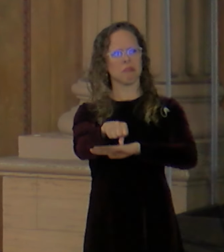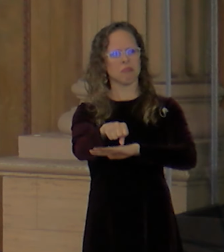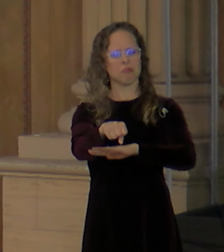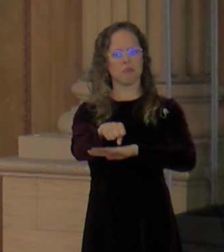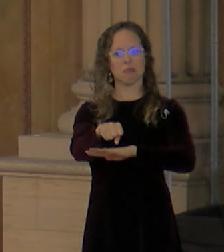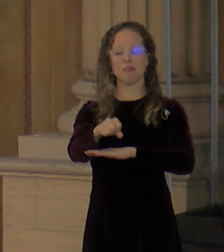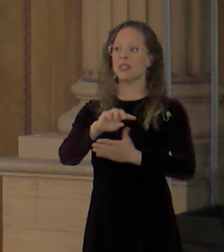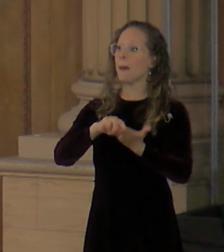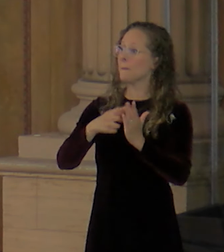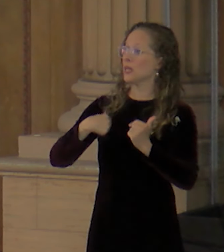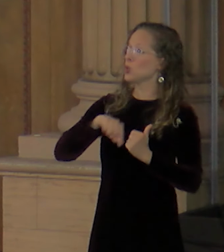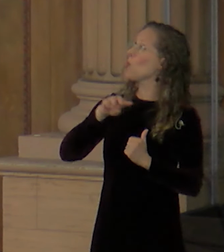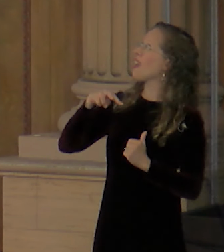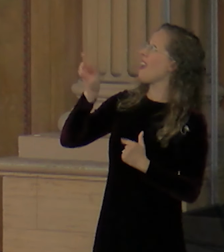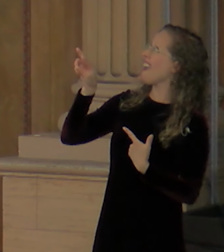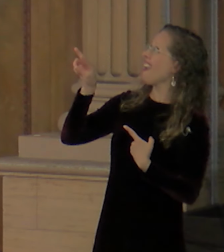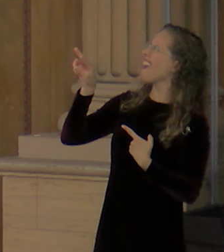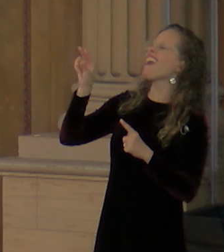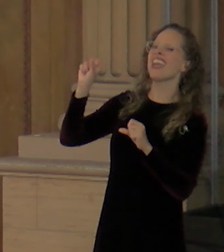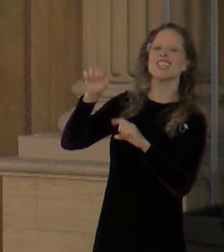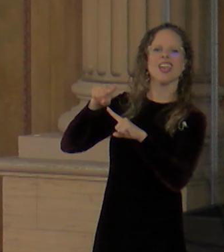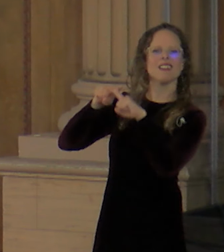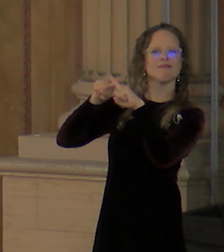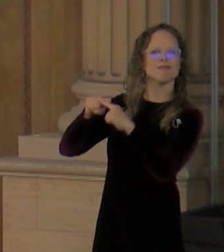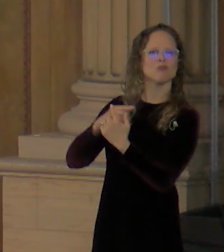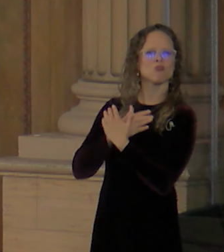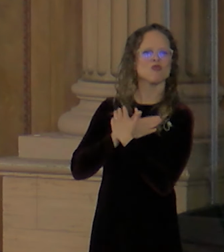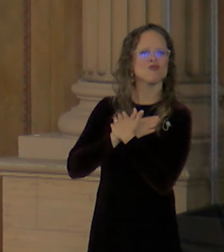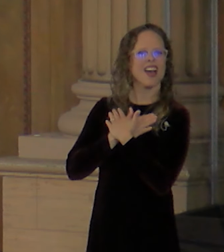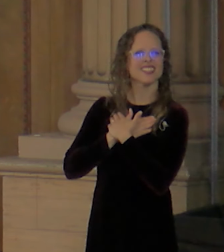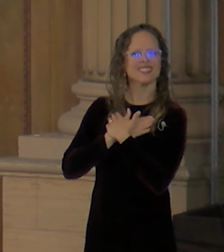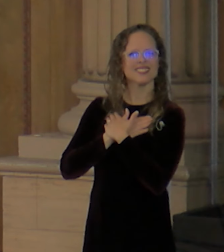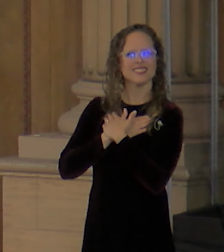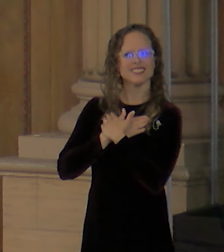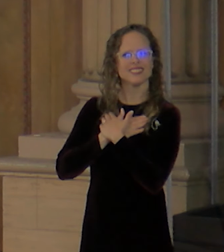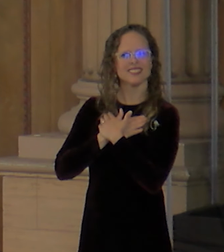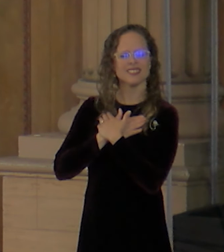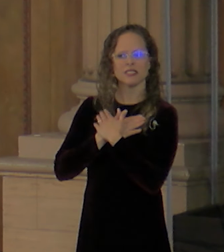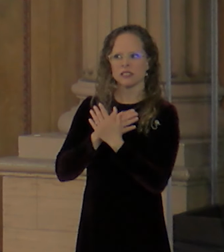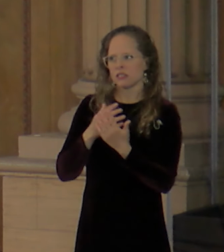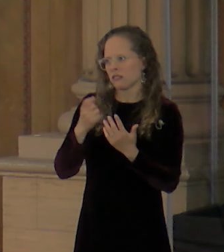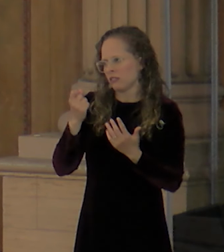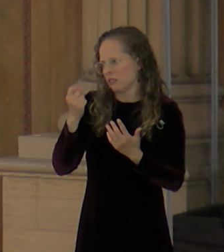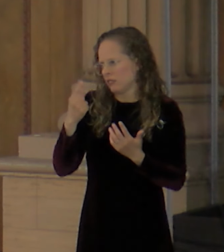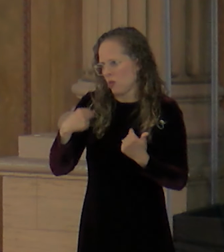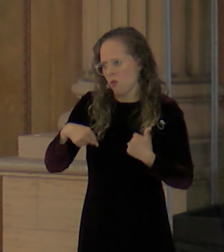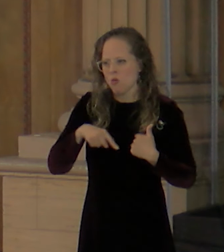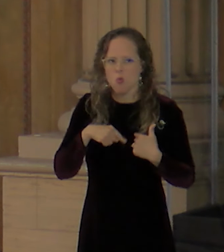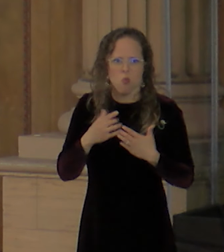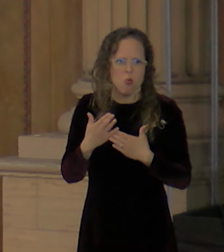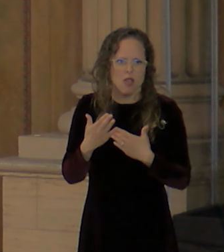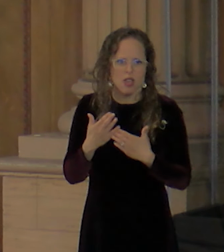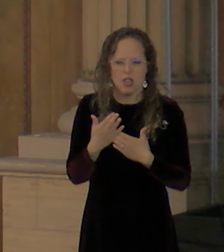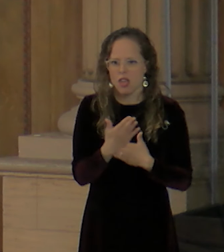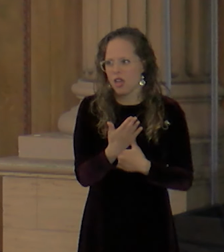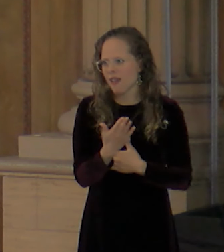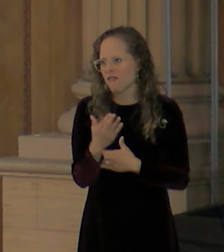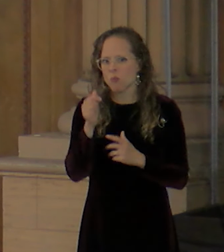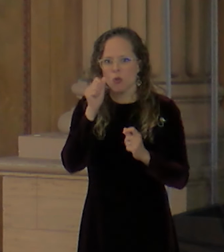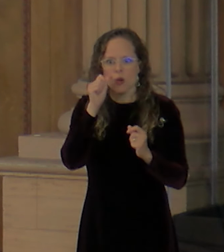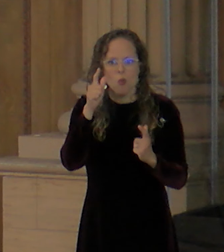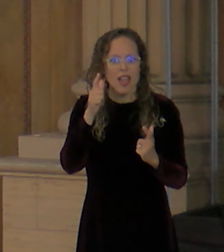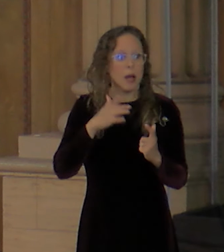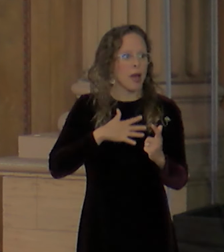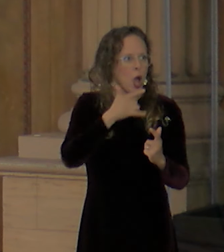knowing that the defeat of evil is a sure thing? I mean, we wake up to panic all around us. You wake up to panicked kids, panicked employees, panicked